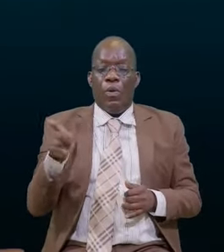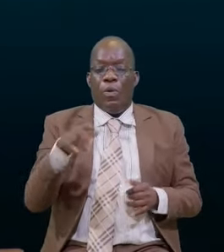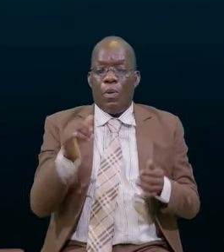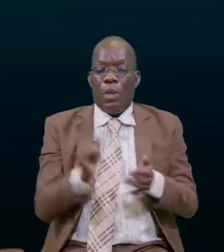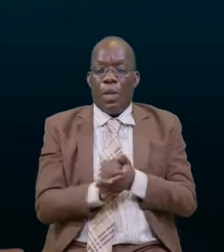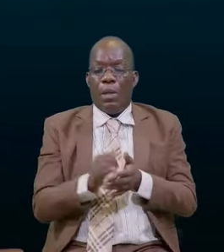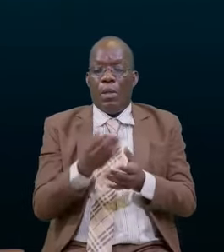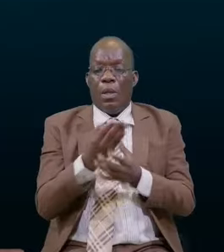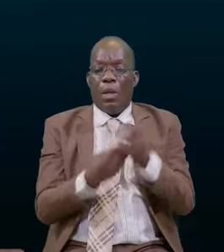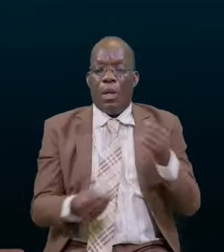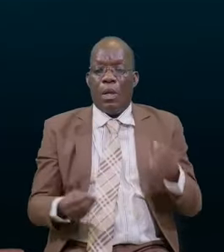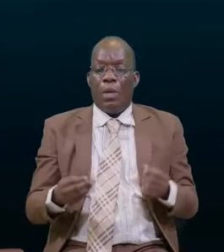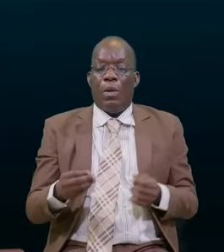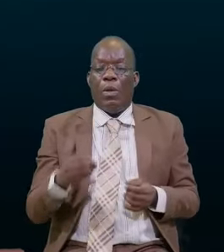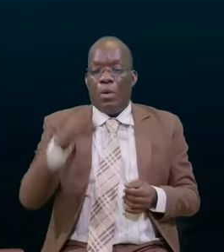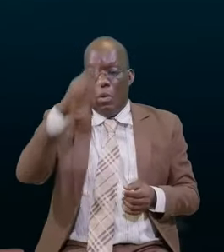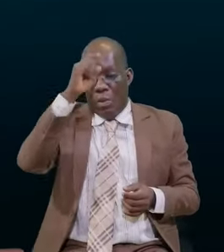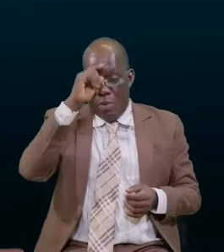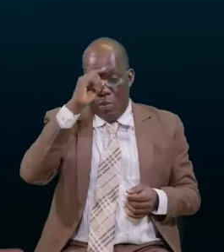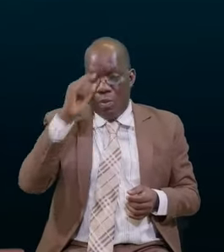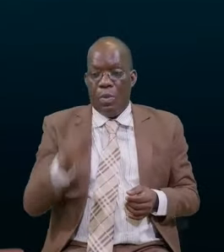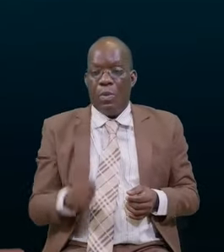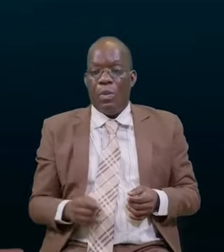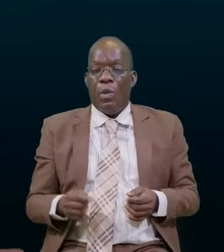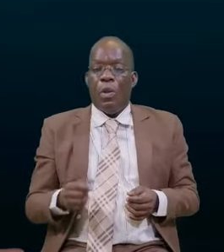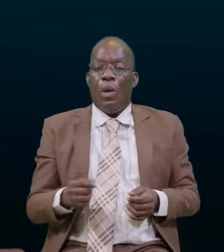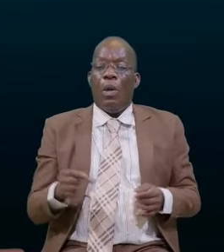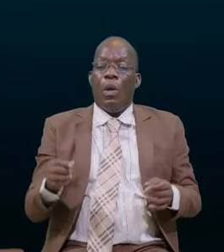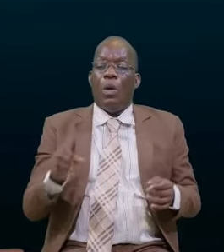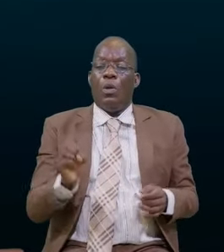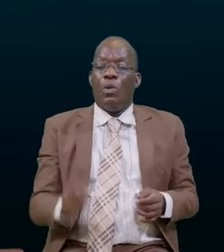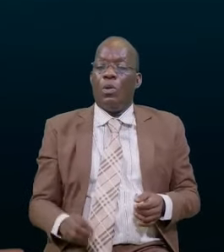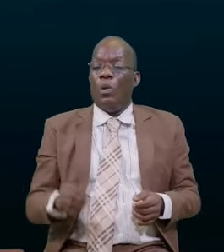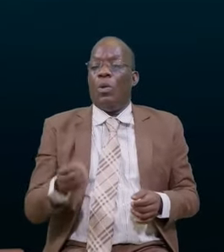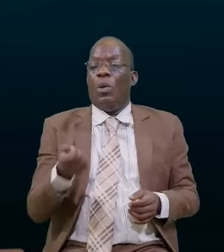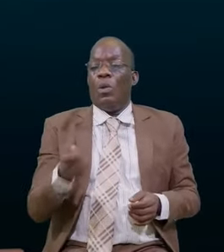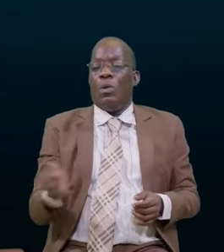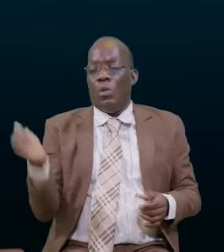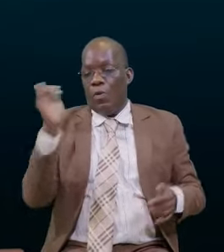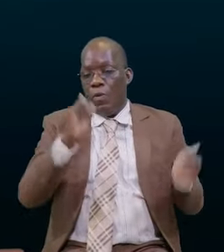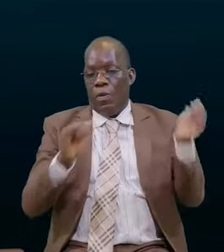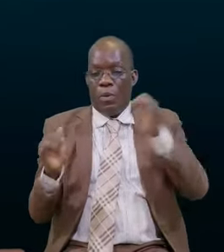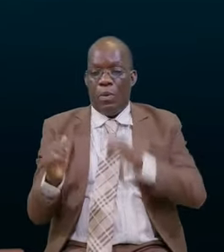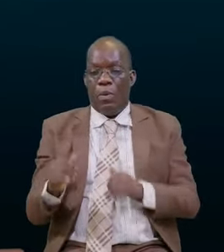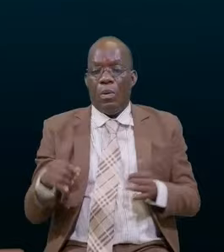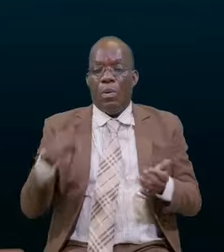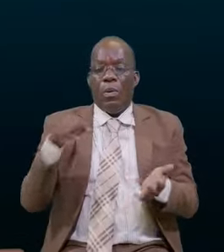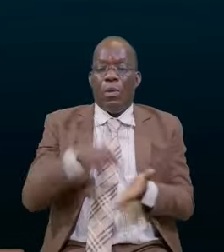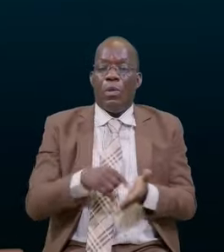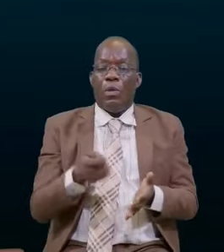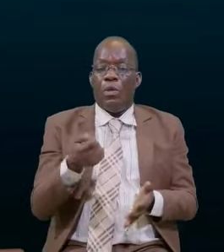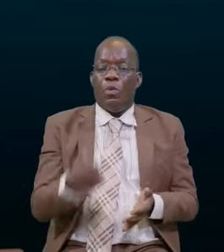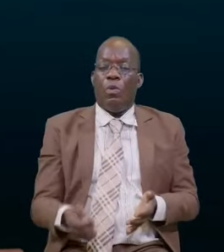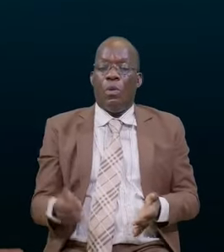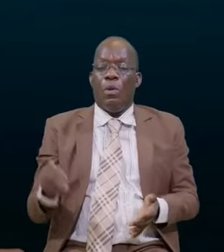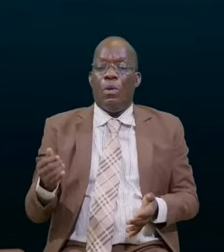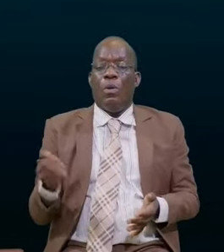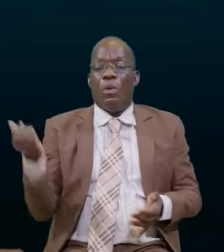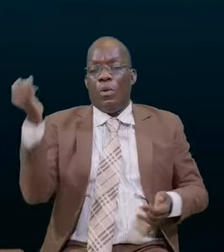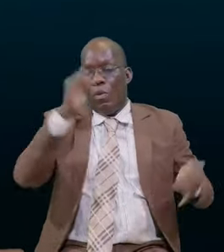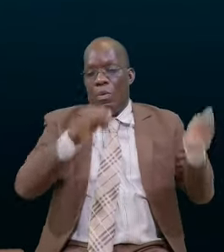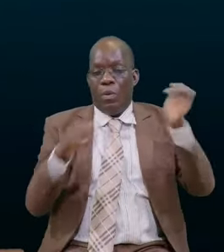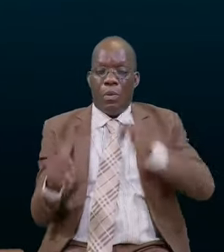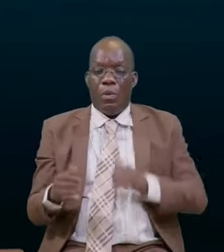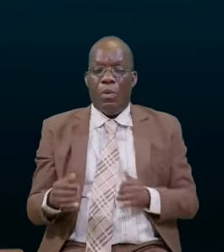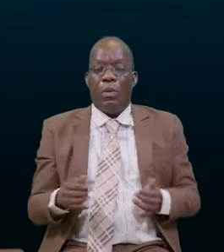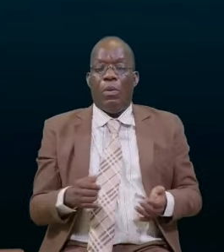little Foy him that is in reputation for wisdom and honor this little FY symbolized by the Dead